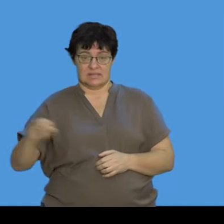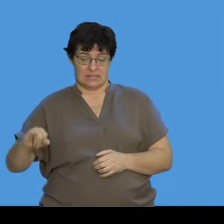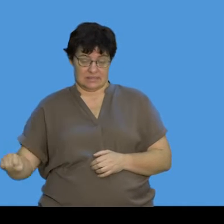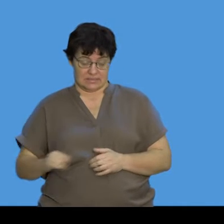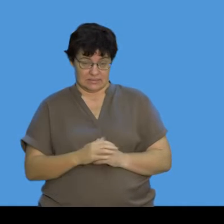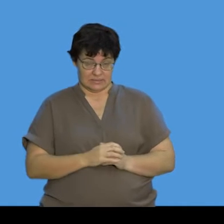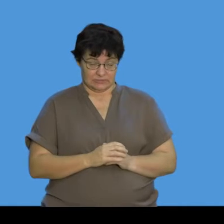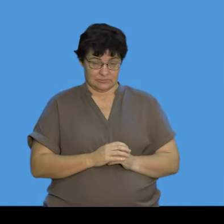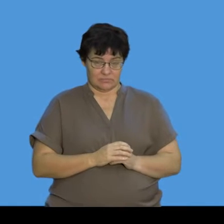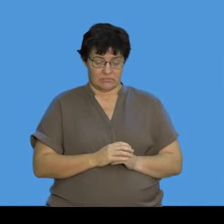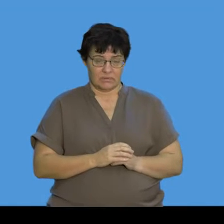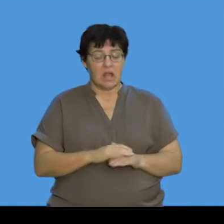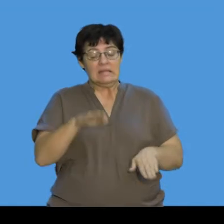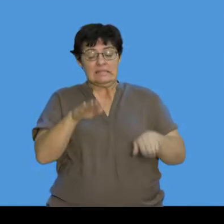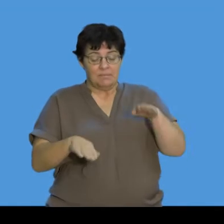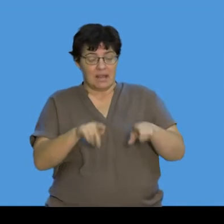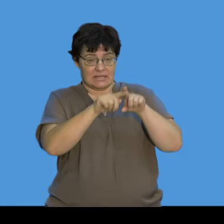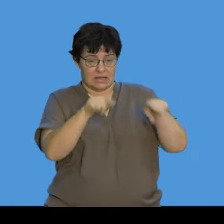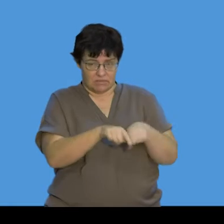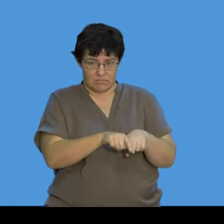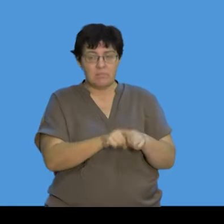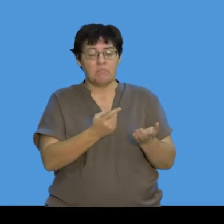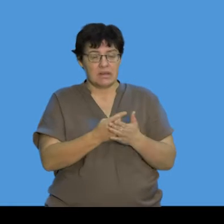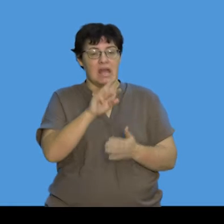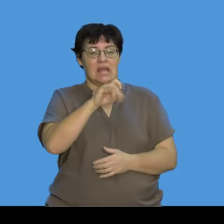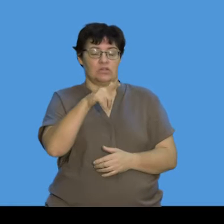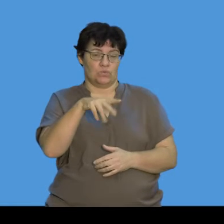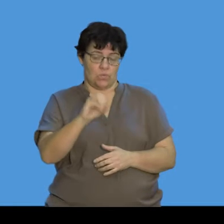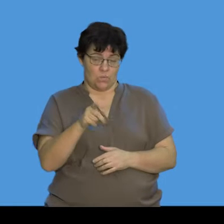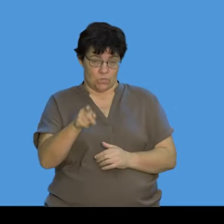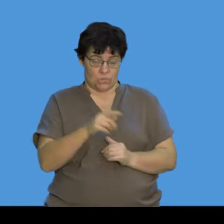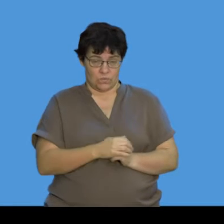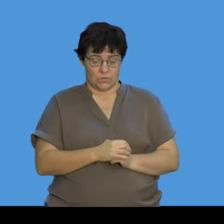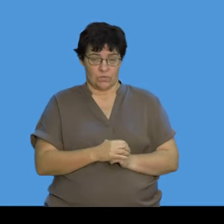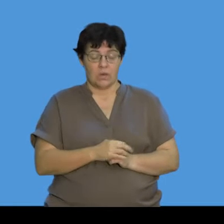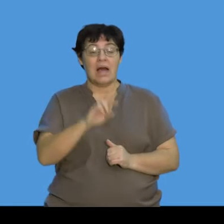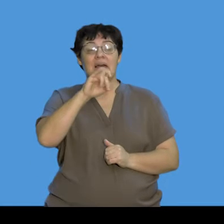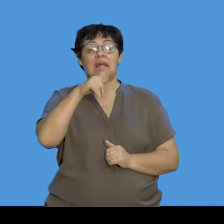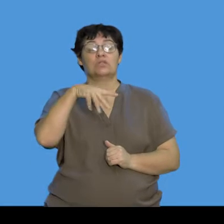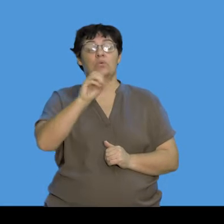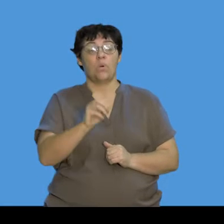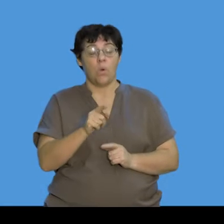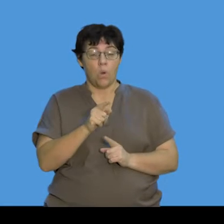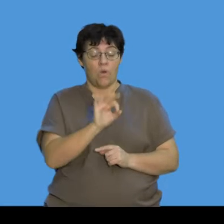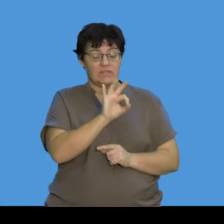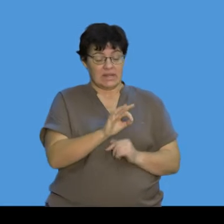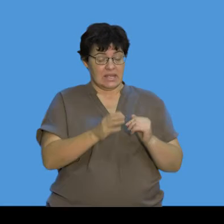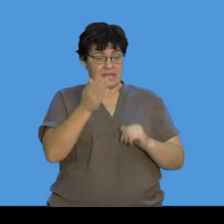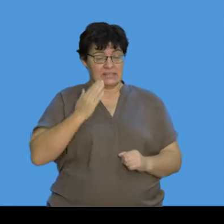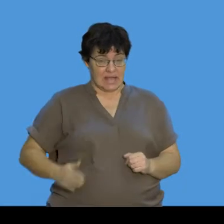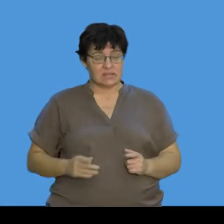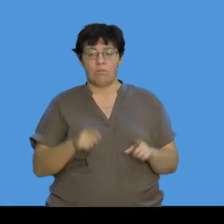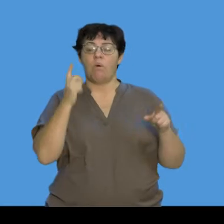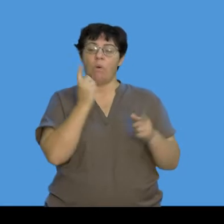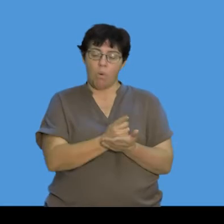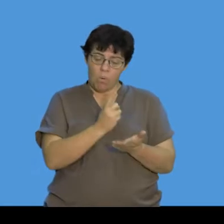Now, similar triangles, this is the ratio that I'm talking about now. The ratio of the three corresponding sides will